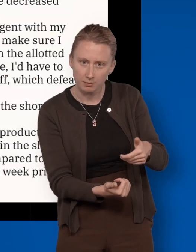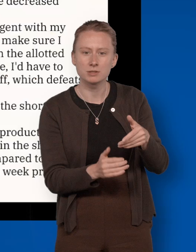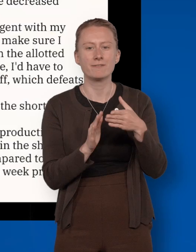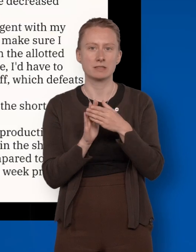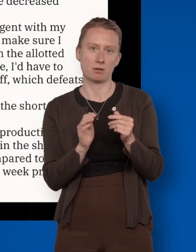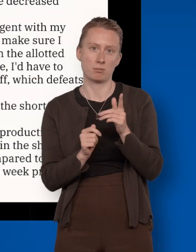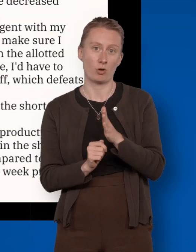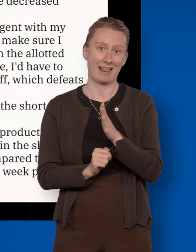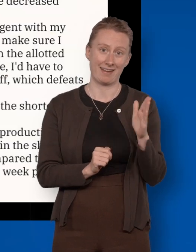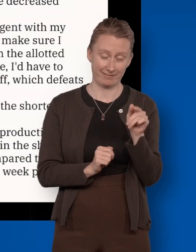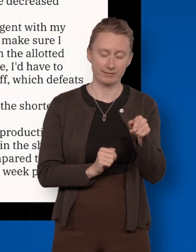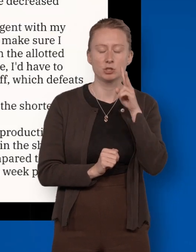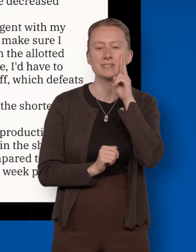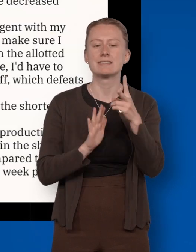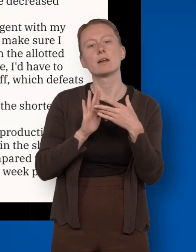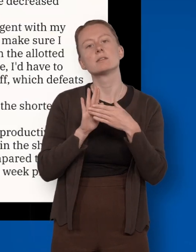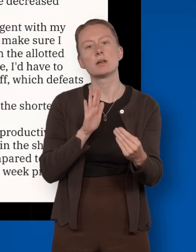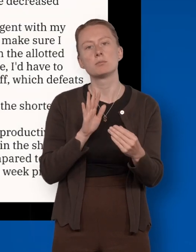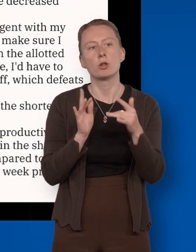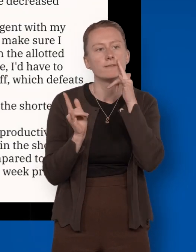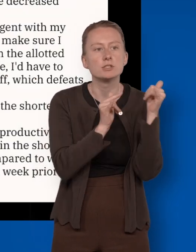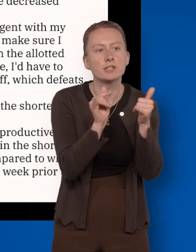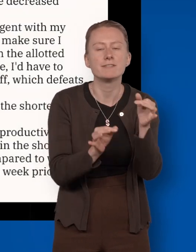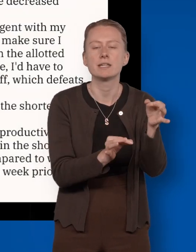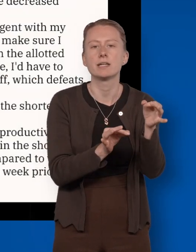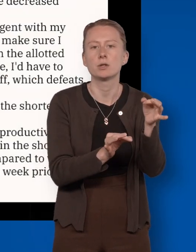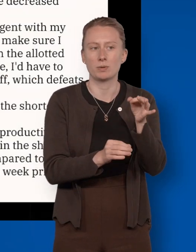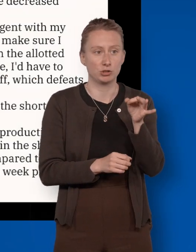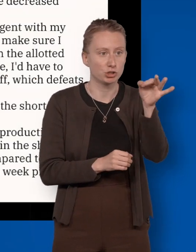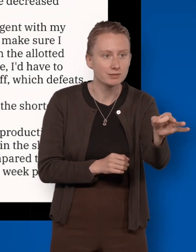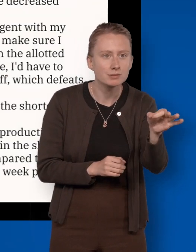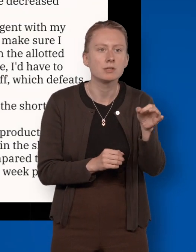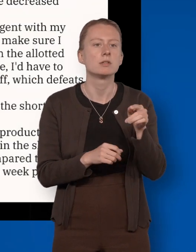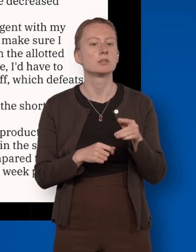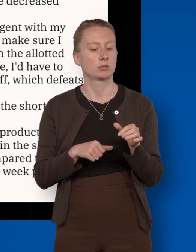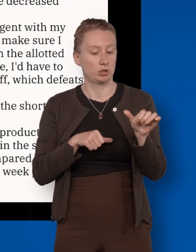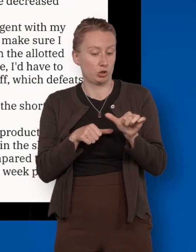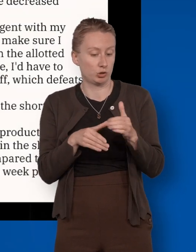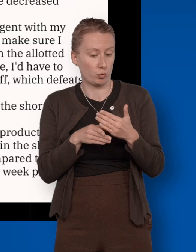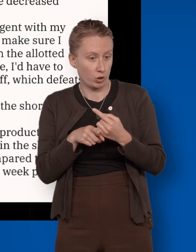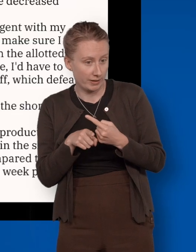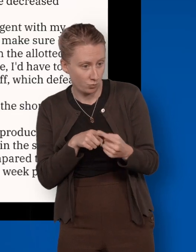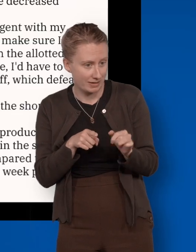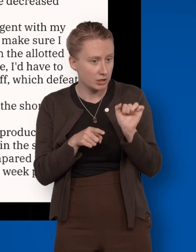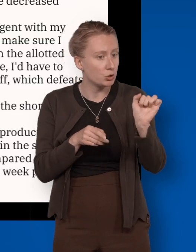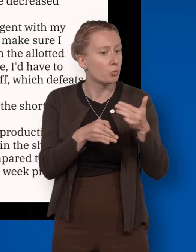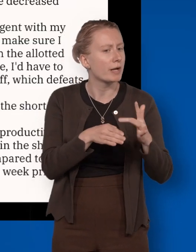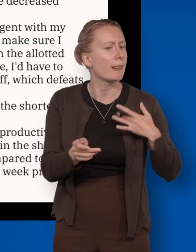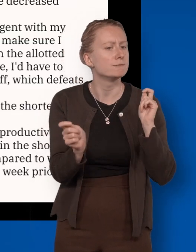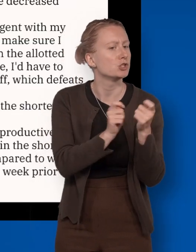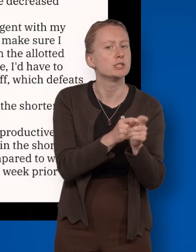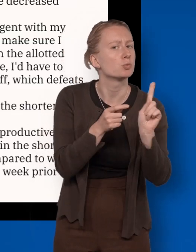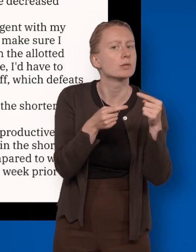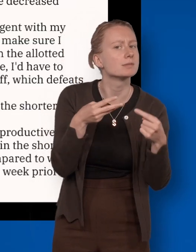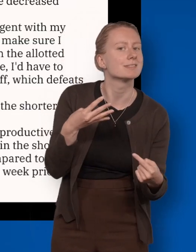example of a survey question. So what has the shortening working week changed in your working life? And then you might